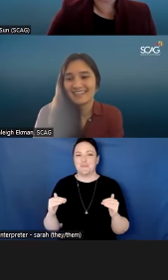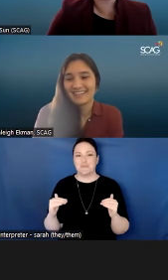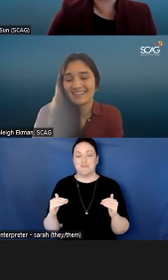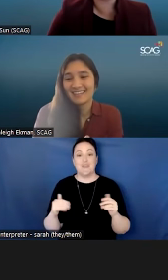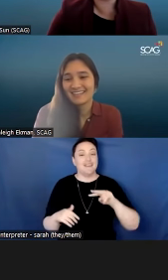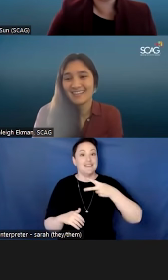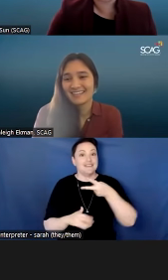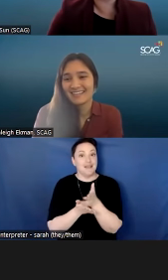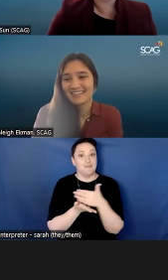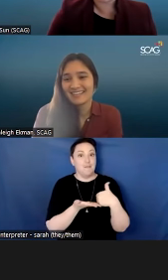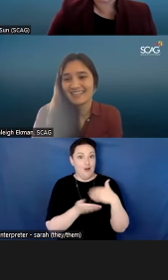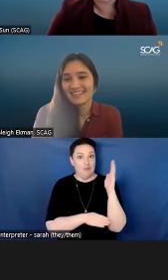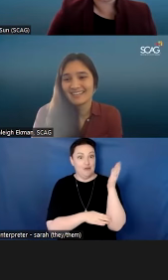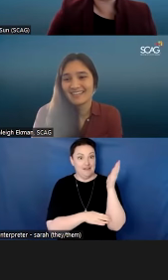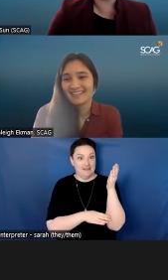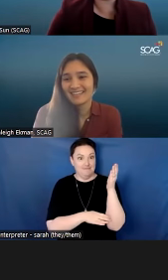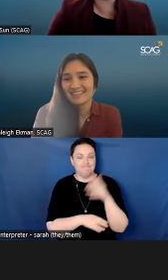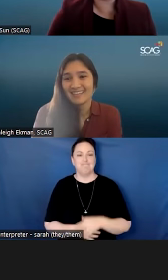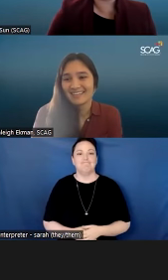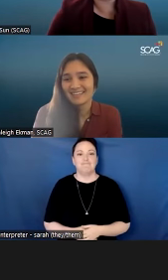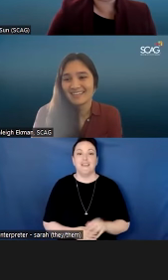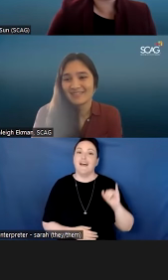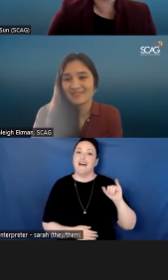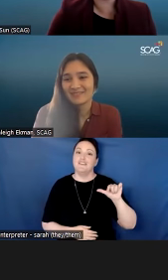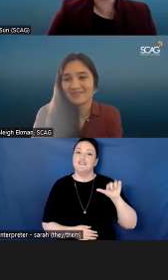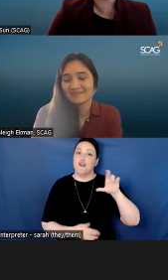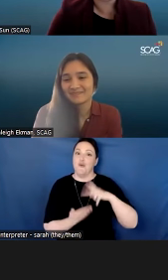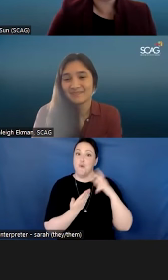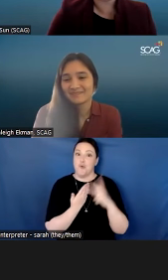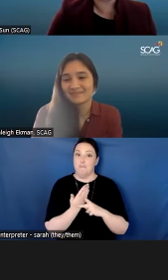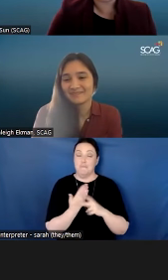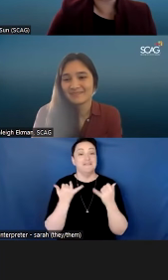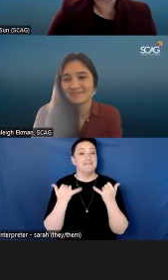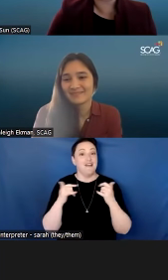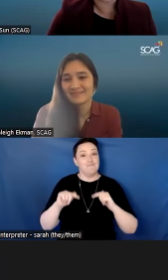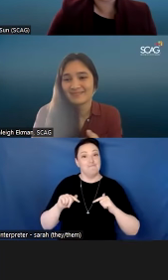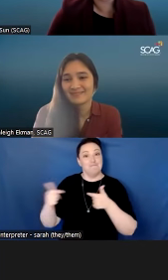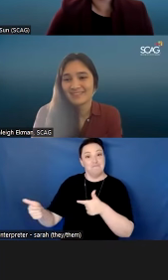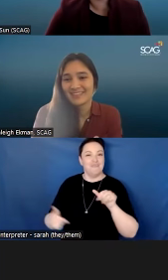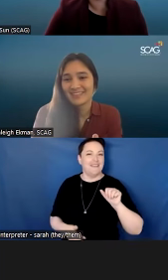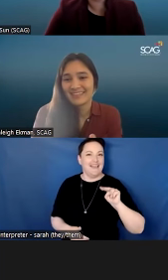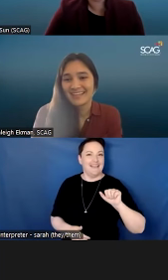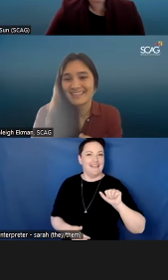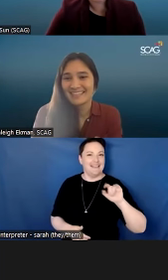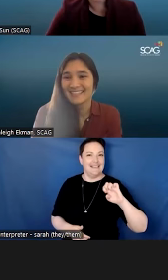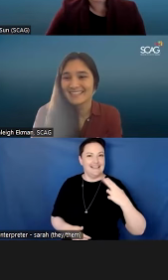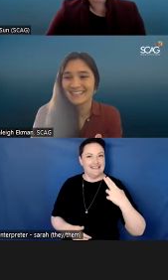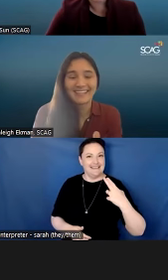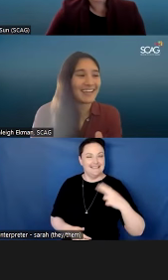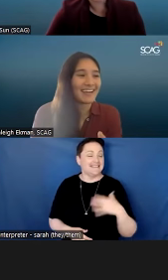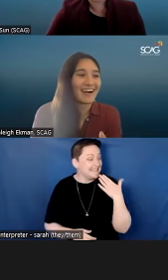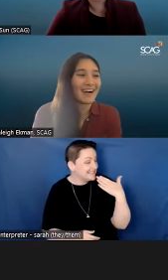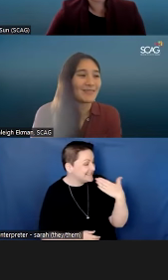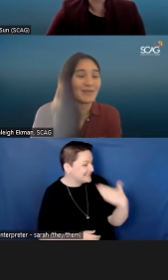presentation on SCAG's IGR program. I'm going to turn the space to Annalee. Annalee, go ahead. Thanks,